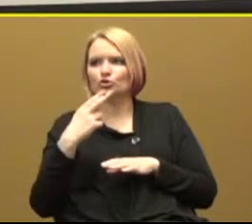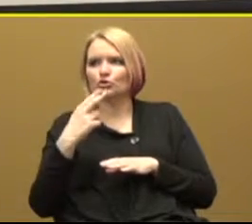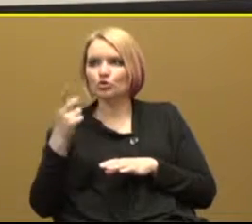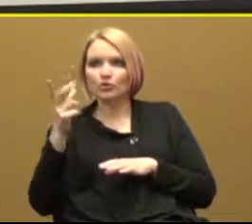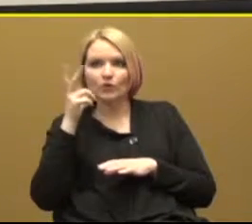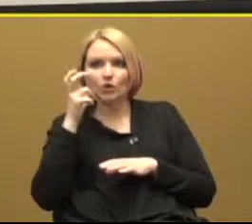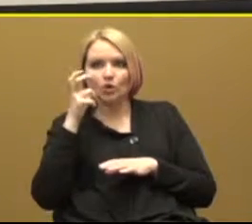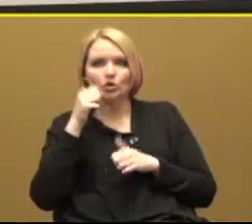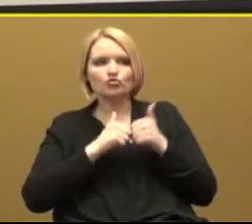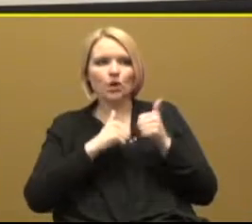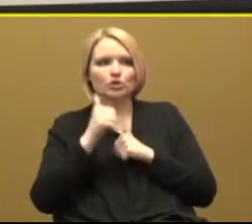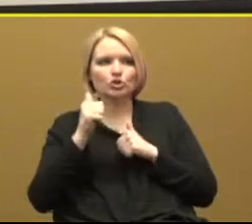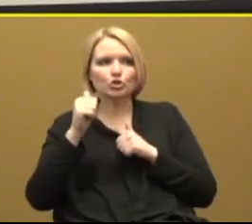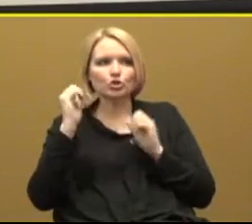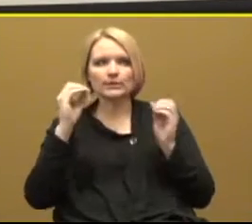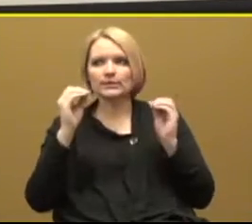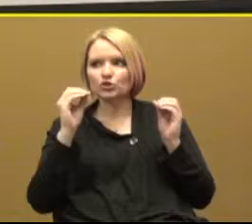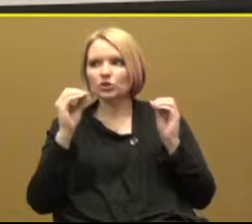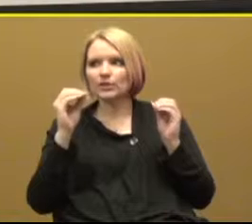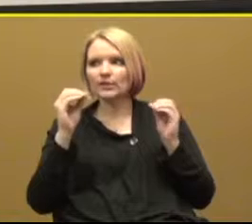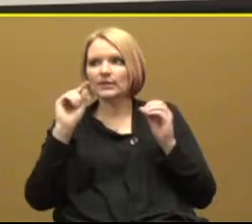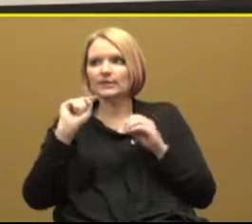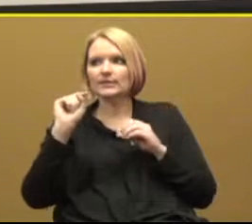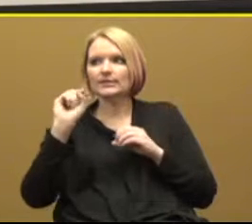correct? Structured teaching.